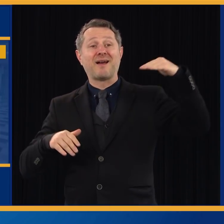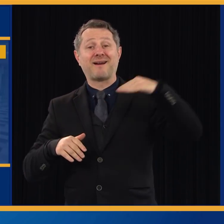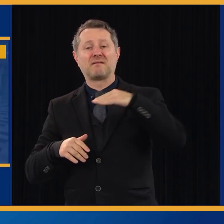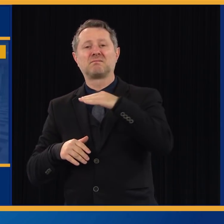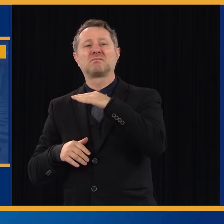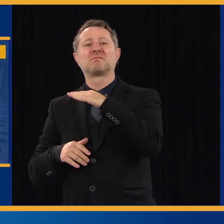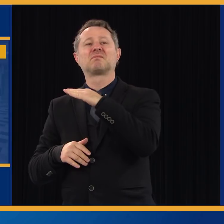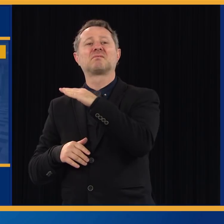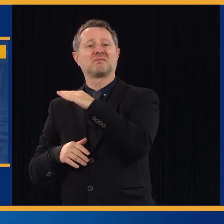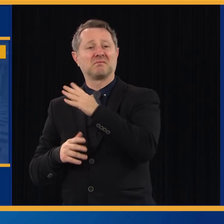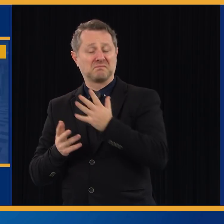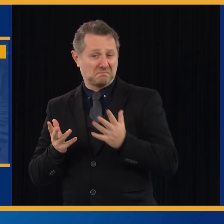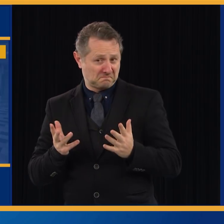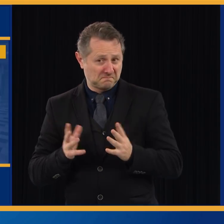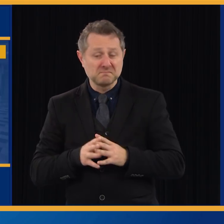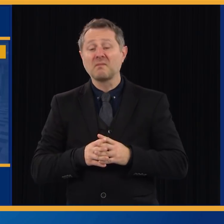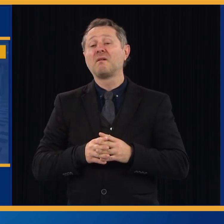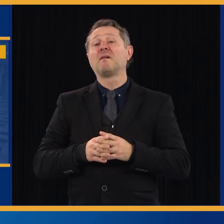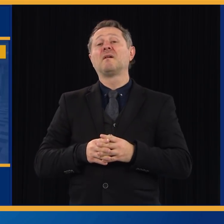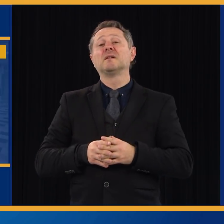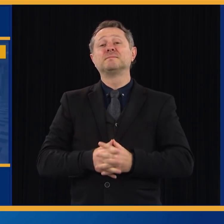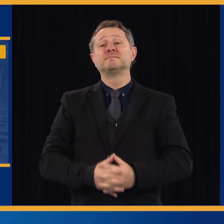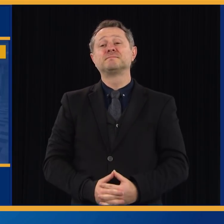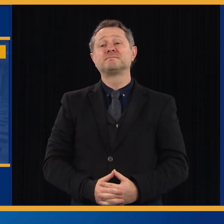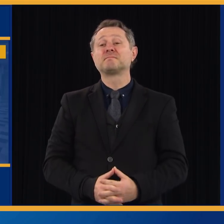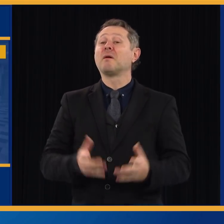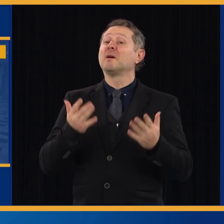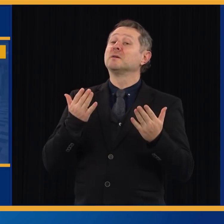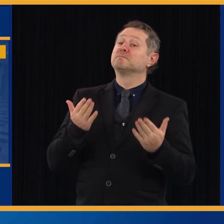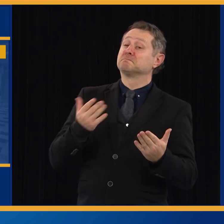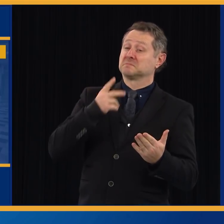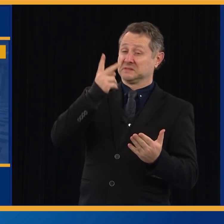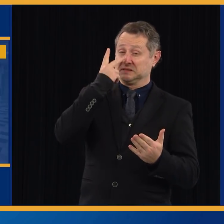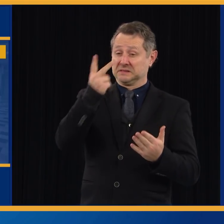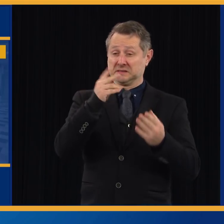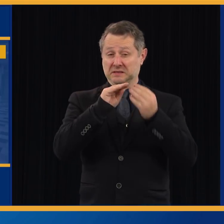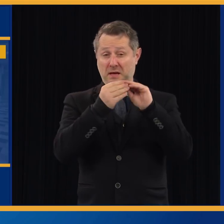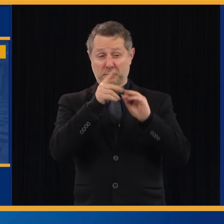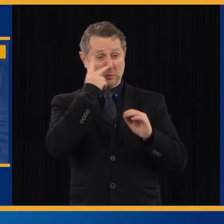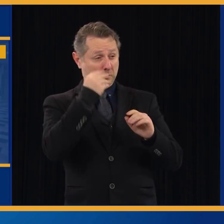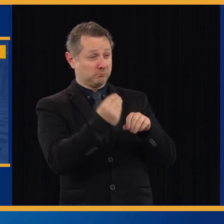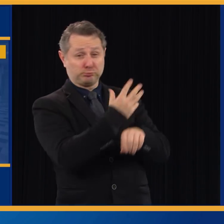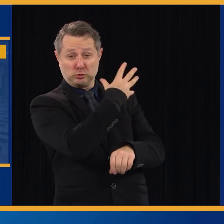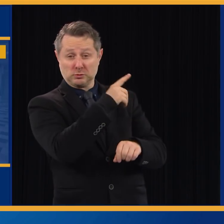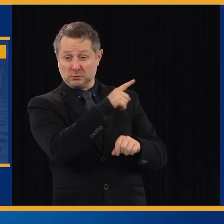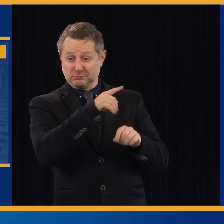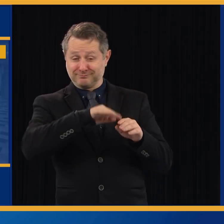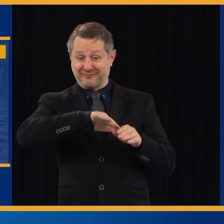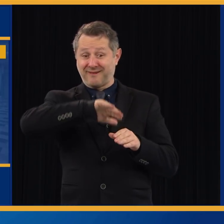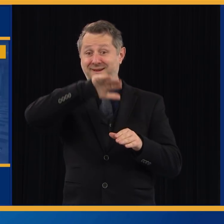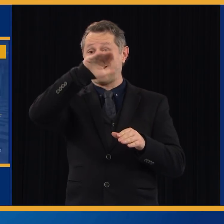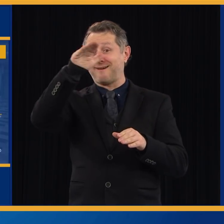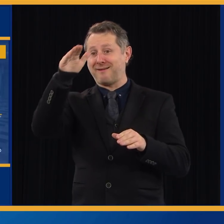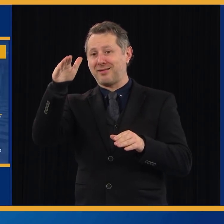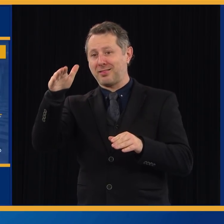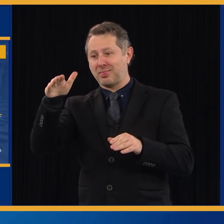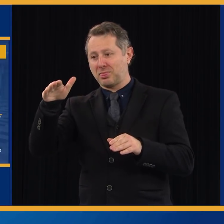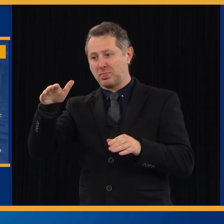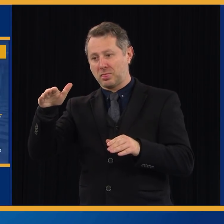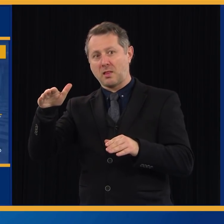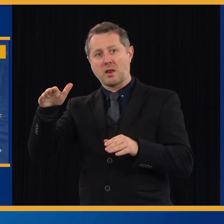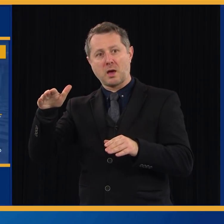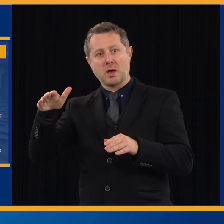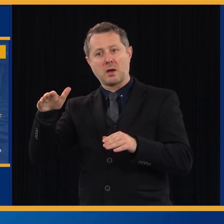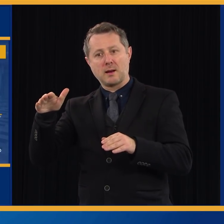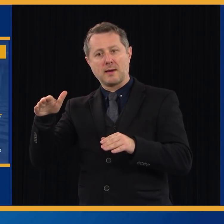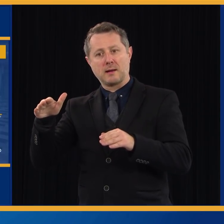yesterday. And as you see, the overall curve is on the way down, and that is good